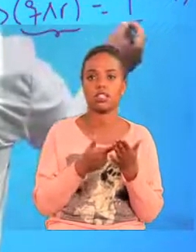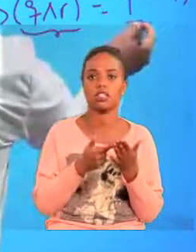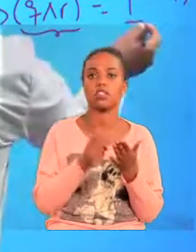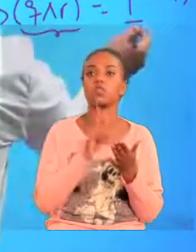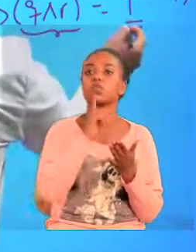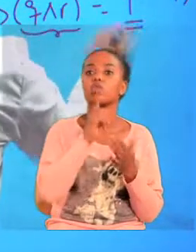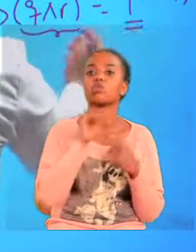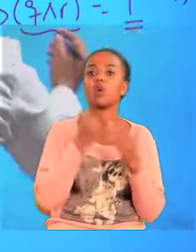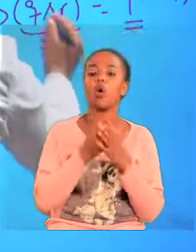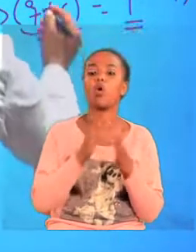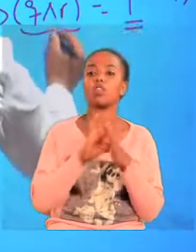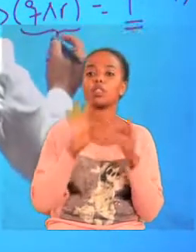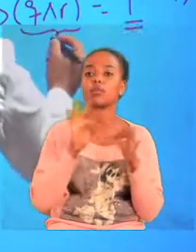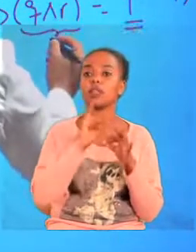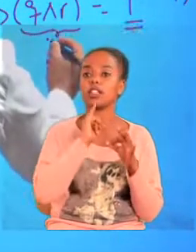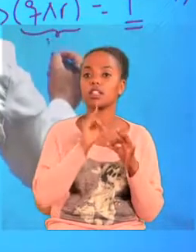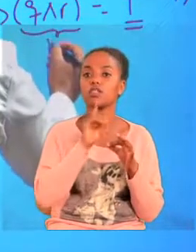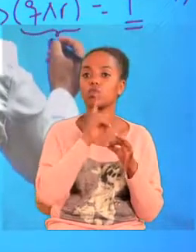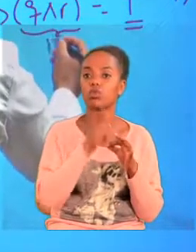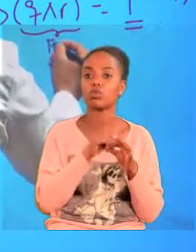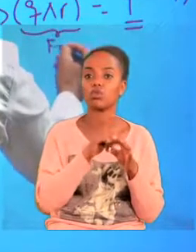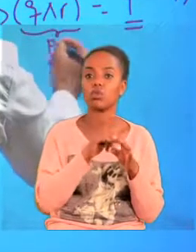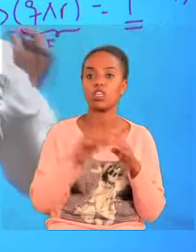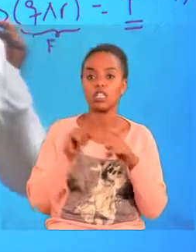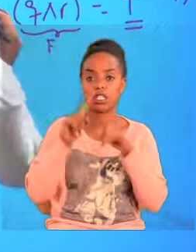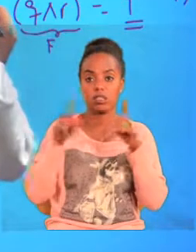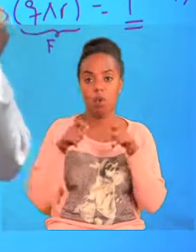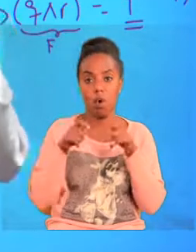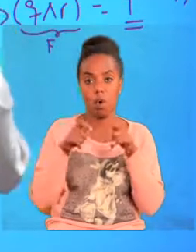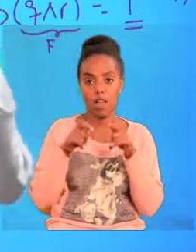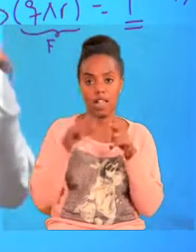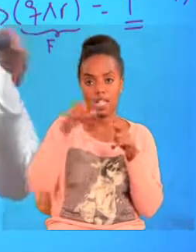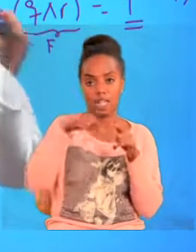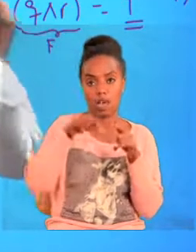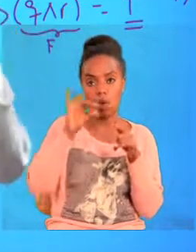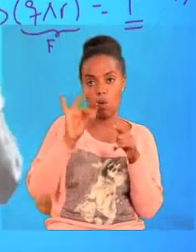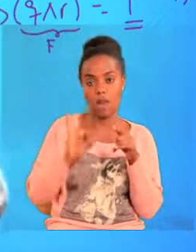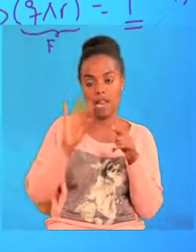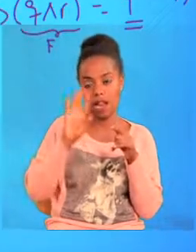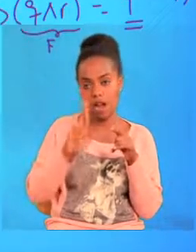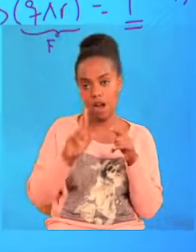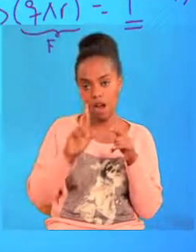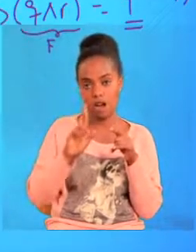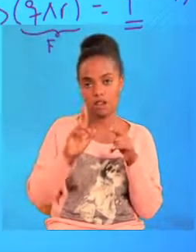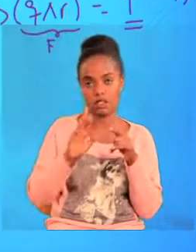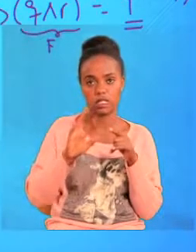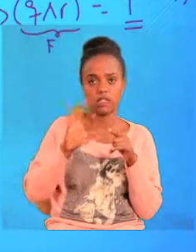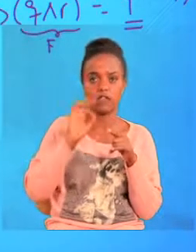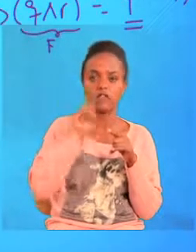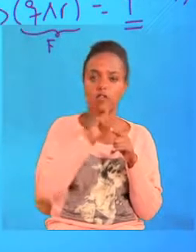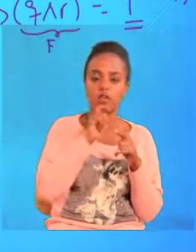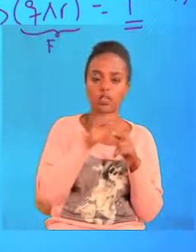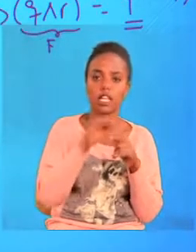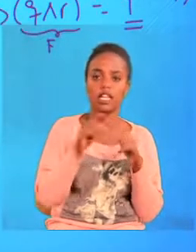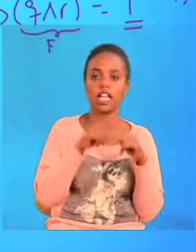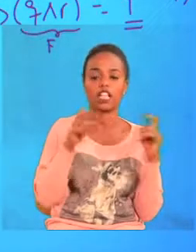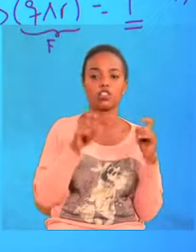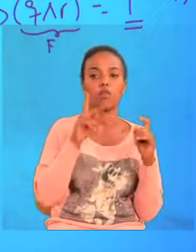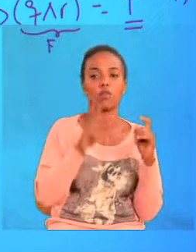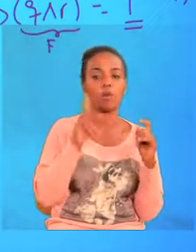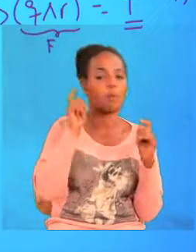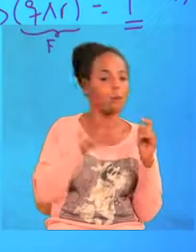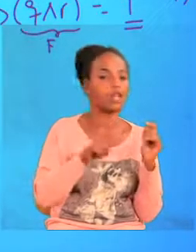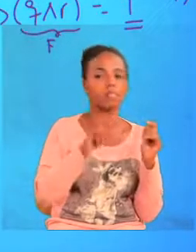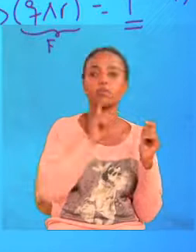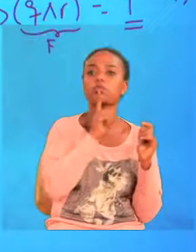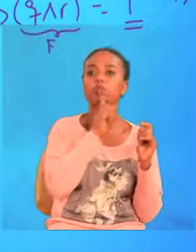The whole statement is true. This part is it is false. This negation of P must be true from these two,